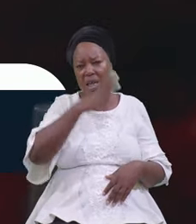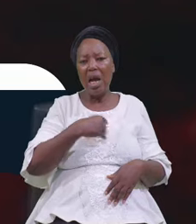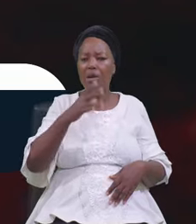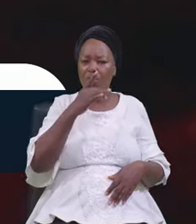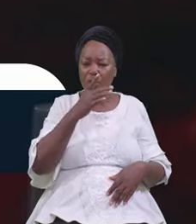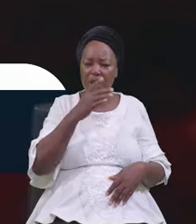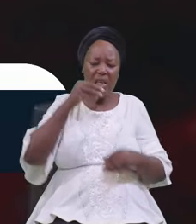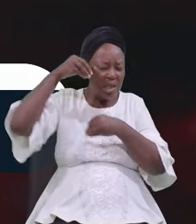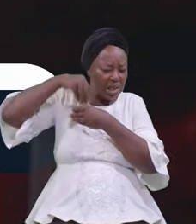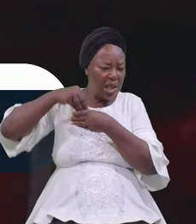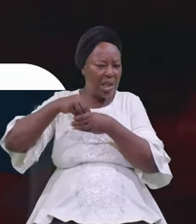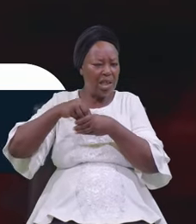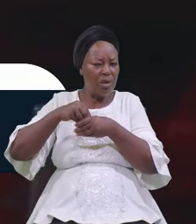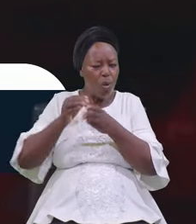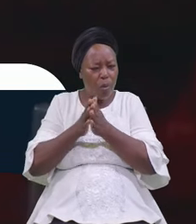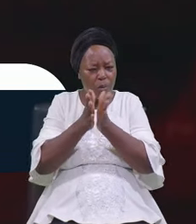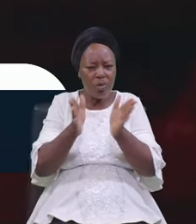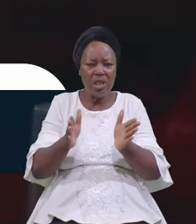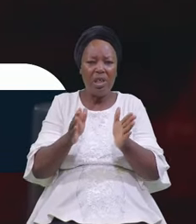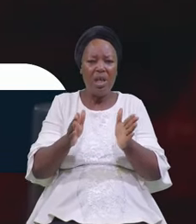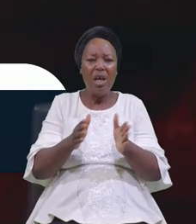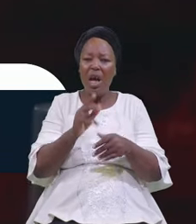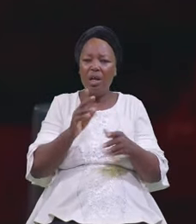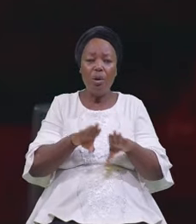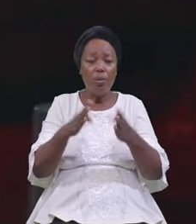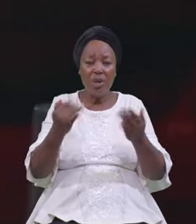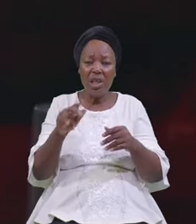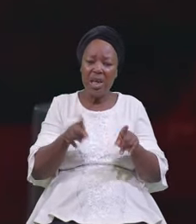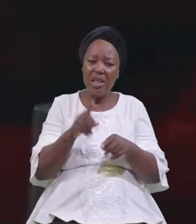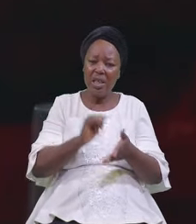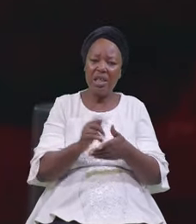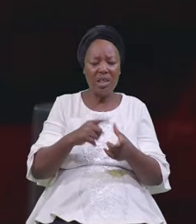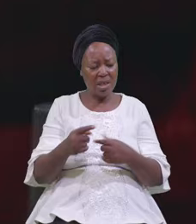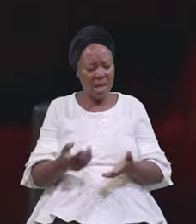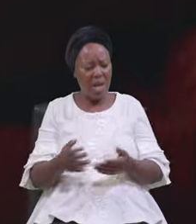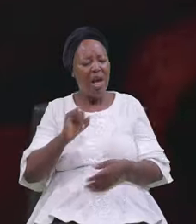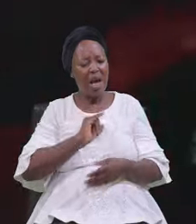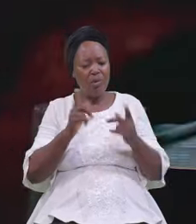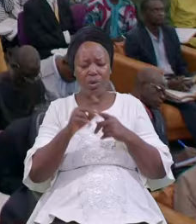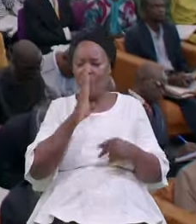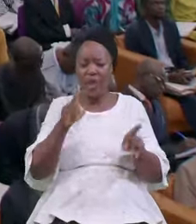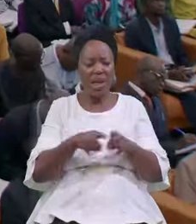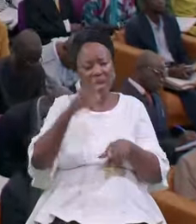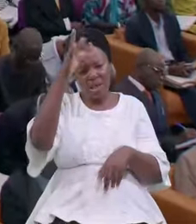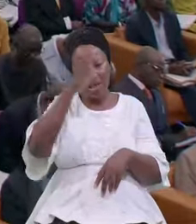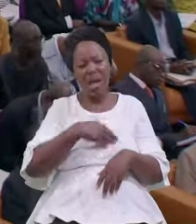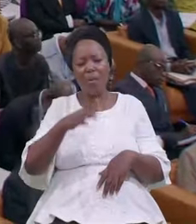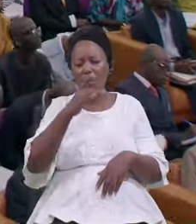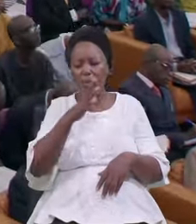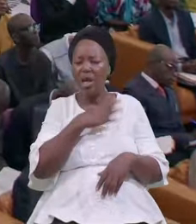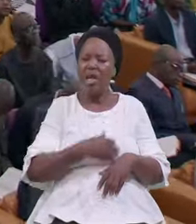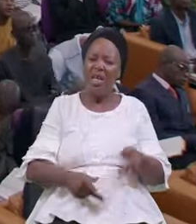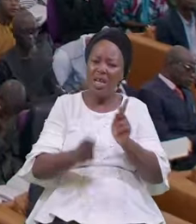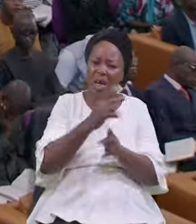they're so committed to the Lord, and I want to be like daddy, like mommy. A kind of a commitment you